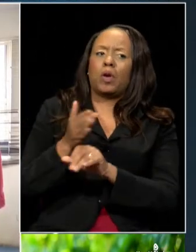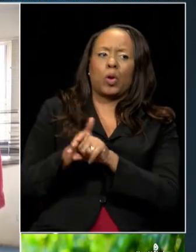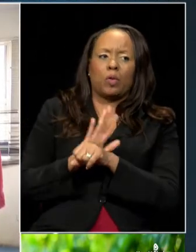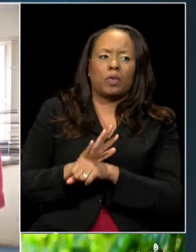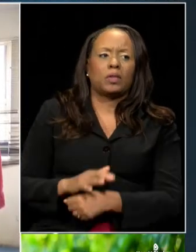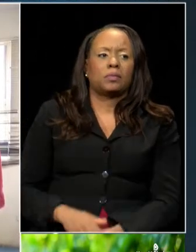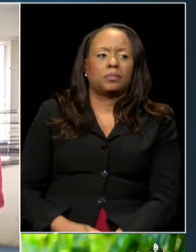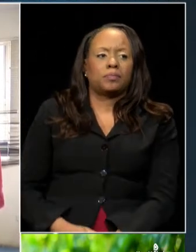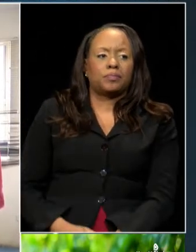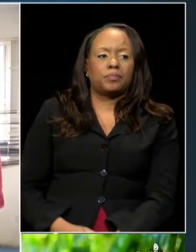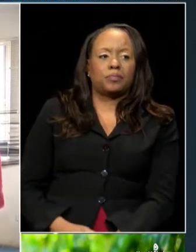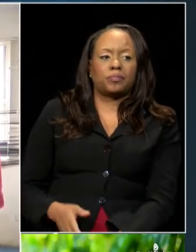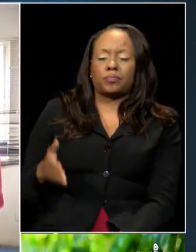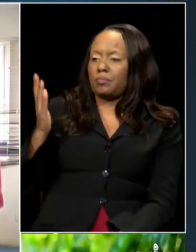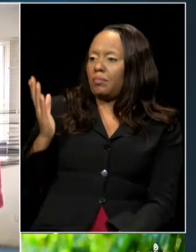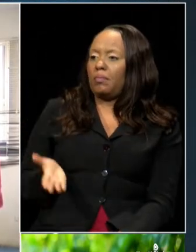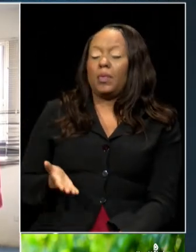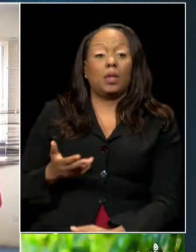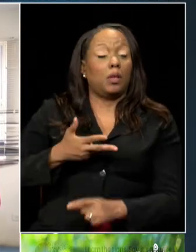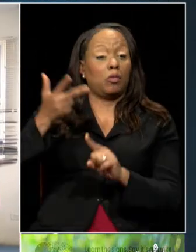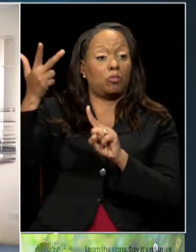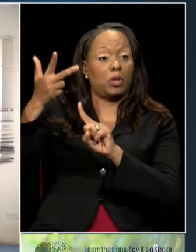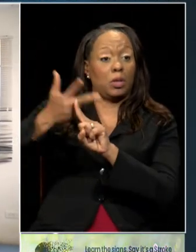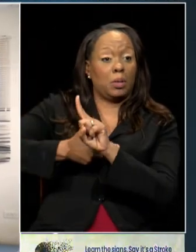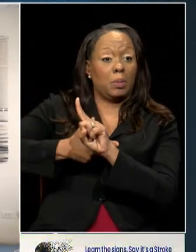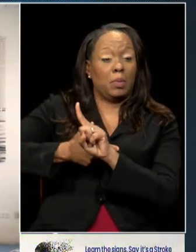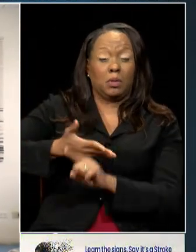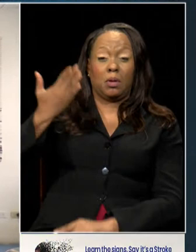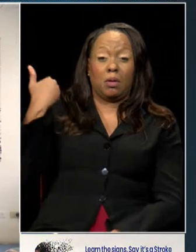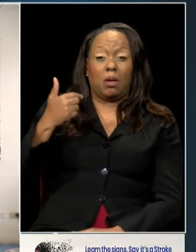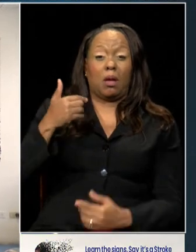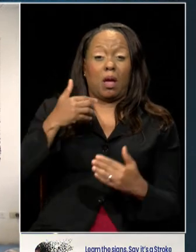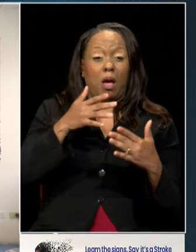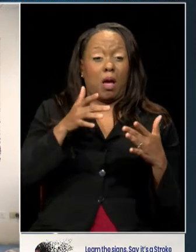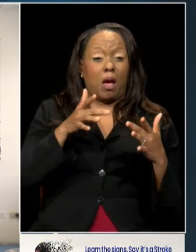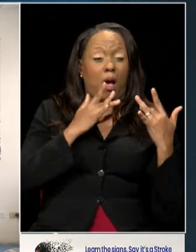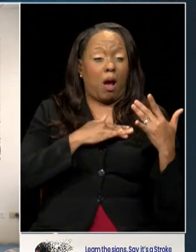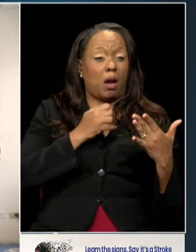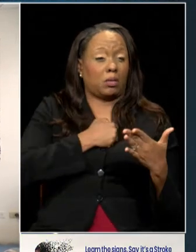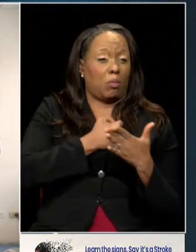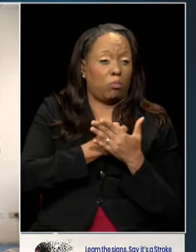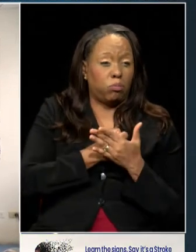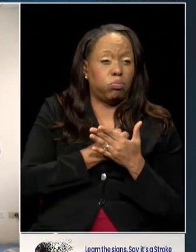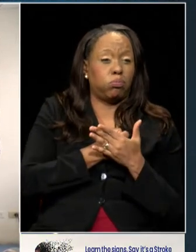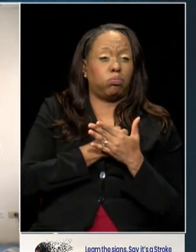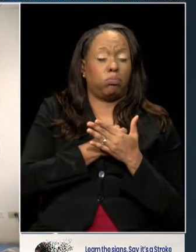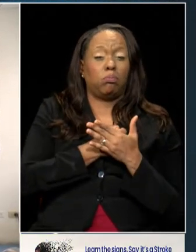attack 3 months ago. I was here for the last,